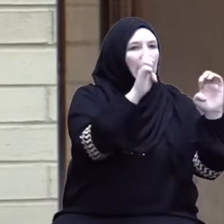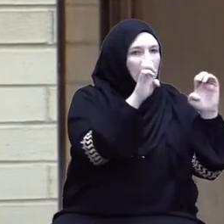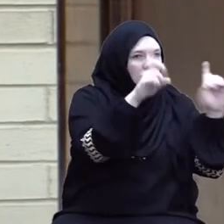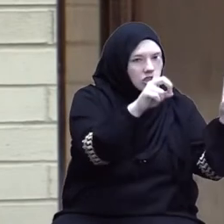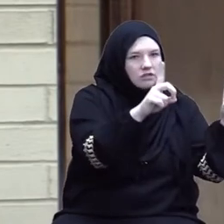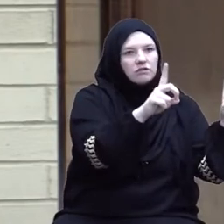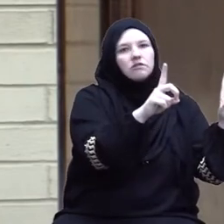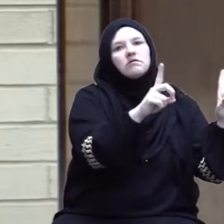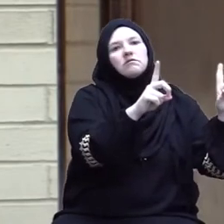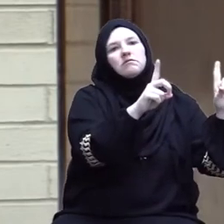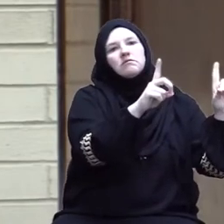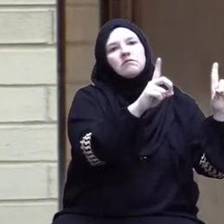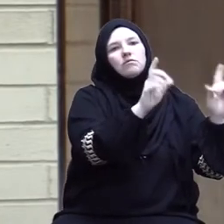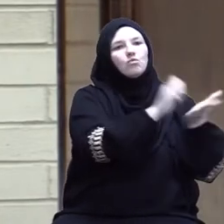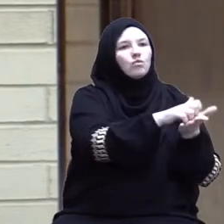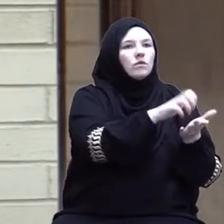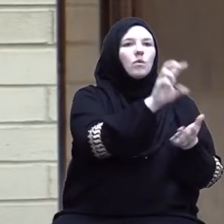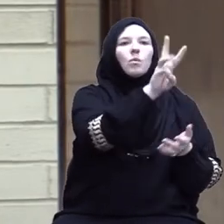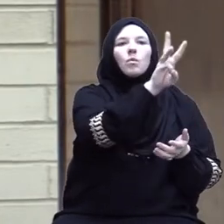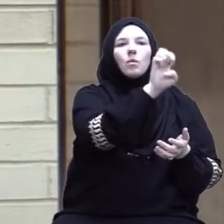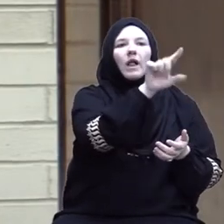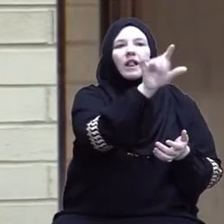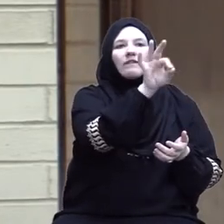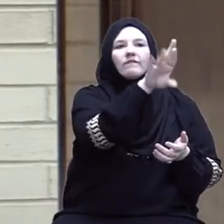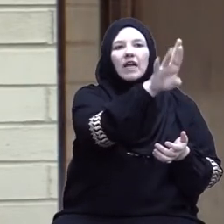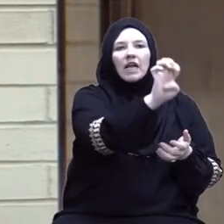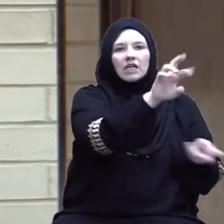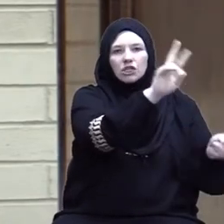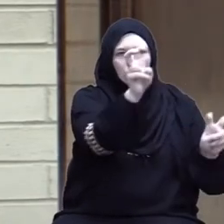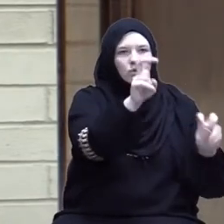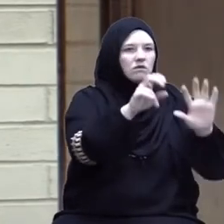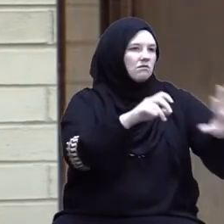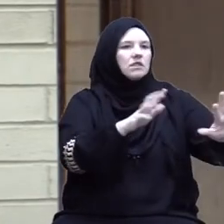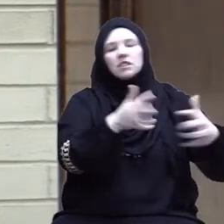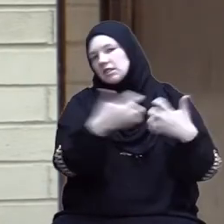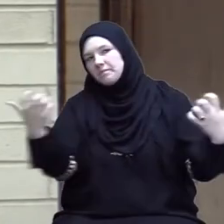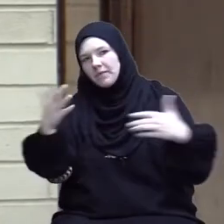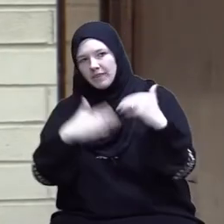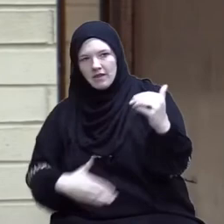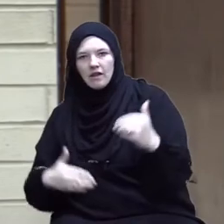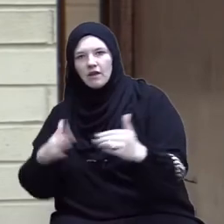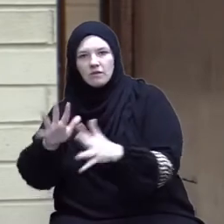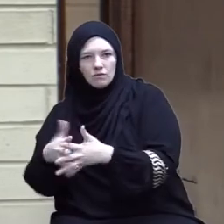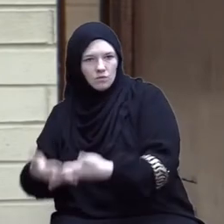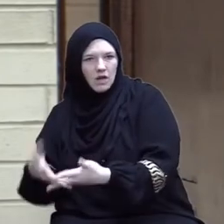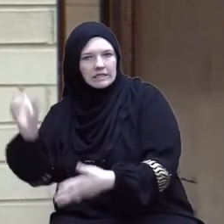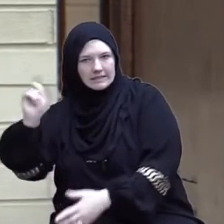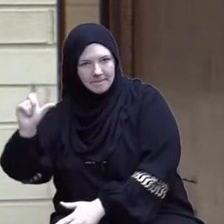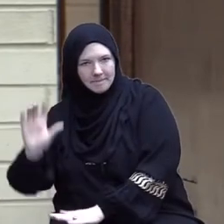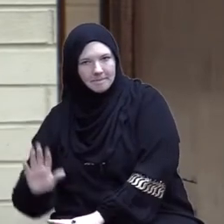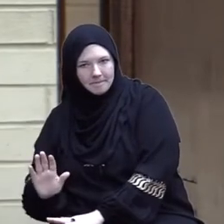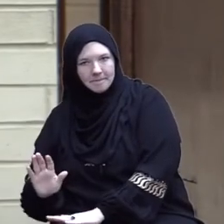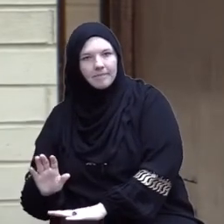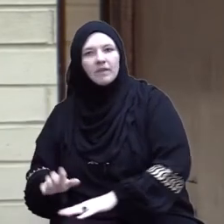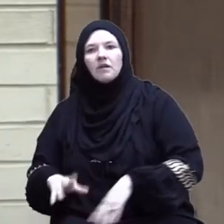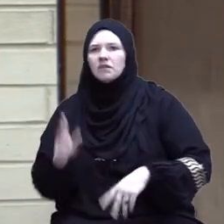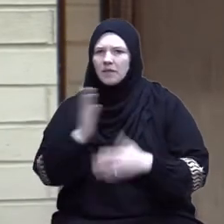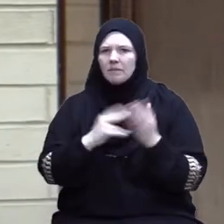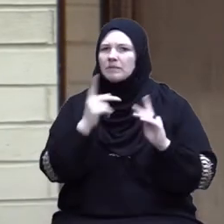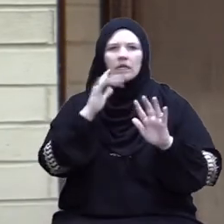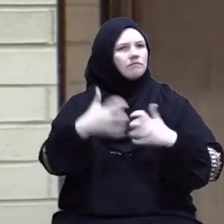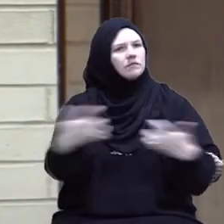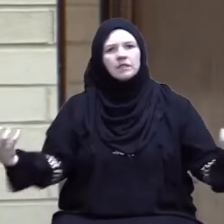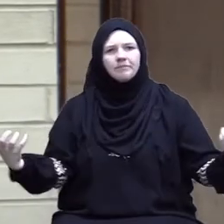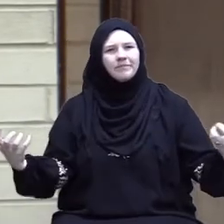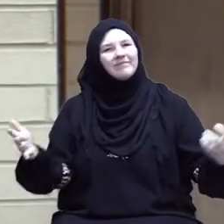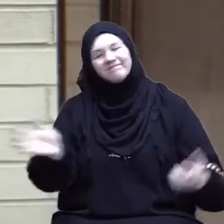educational issues, welfare issues, people's interest. If you want to do this separation, you're